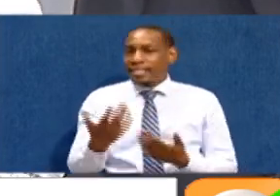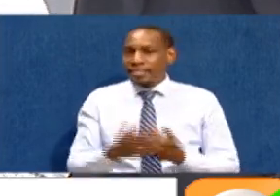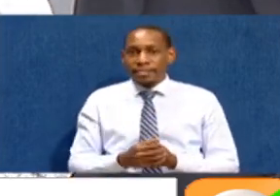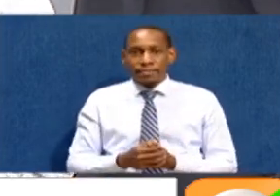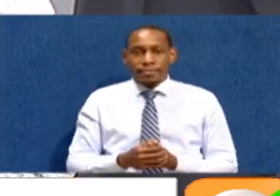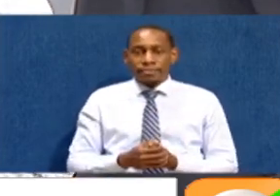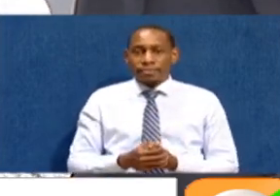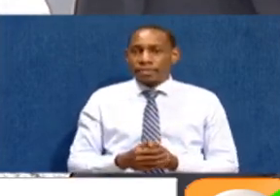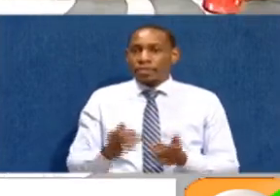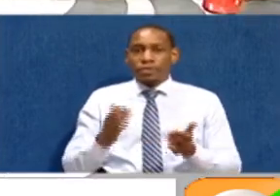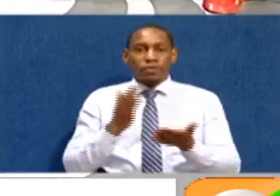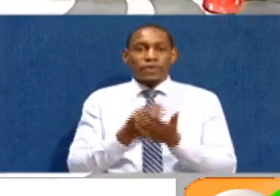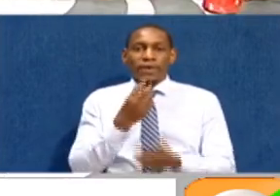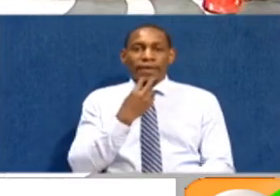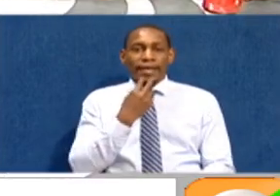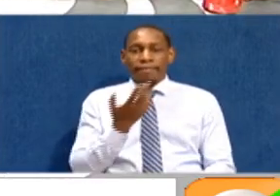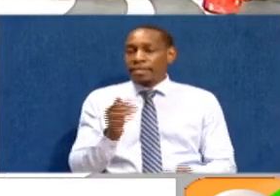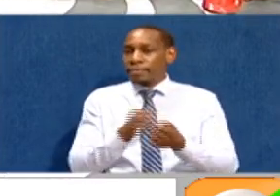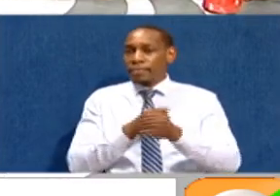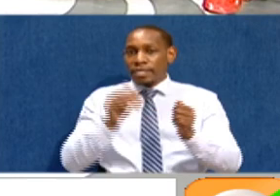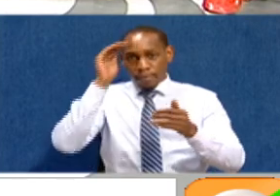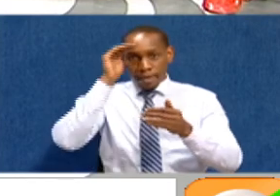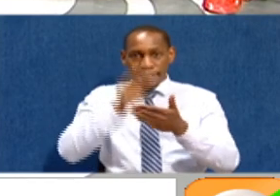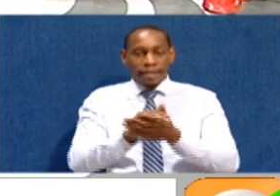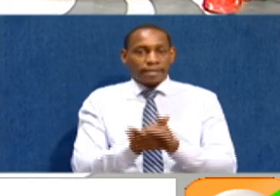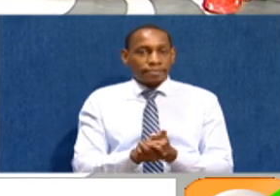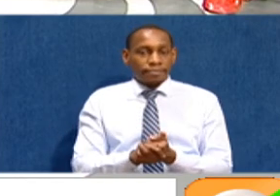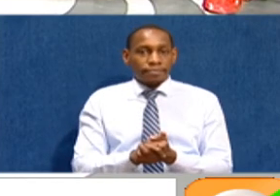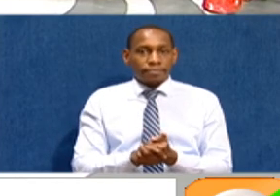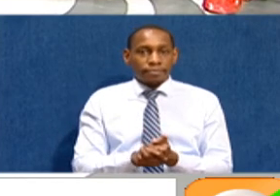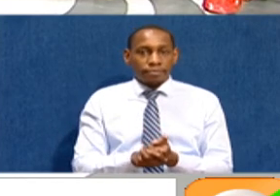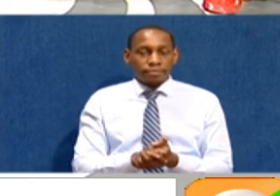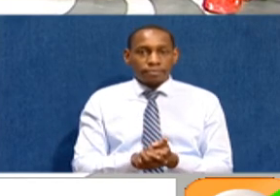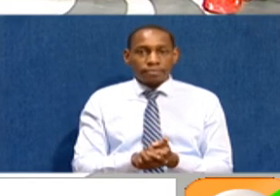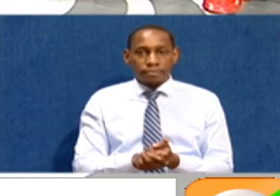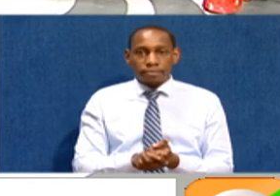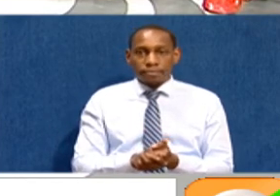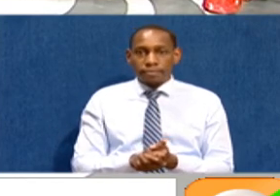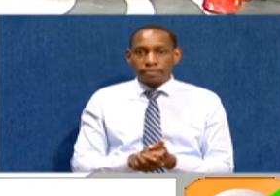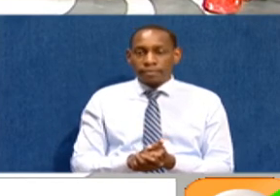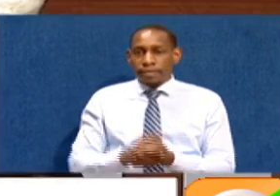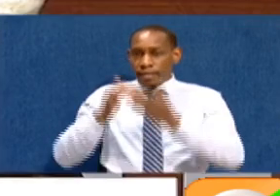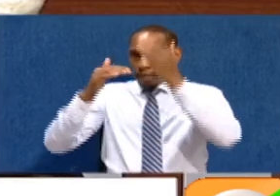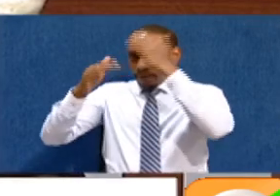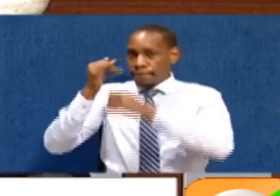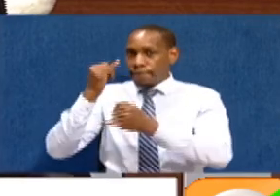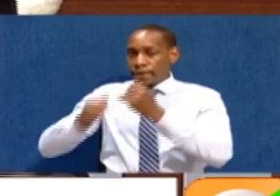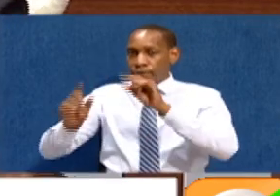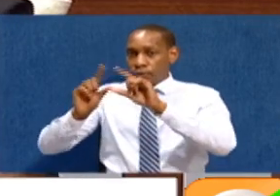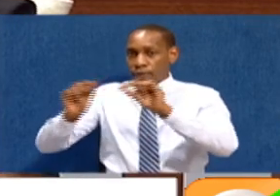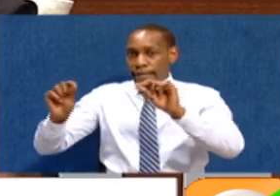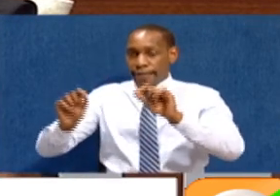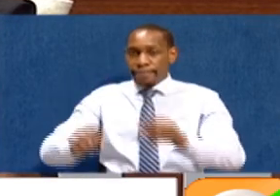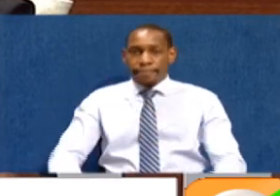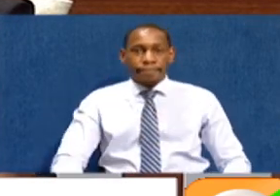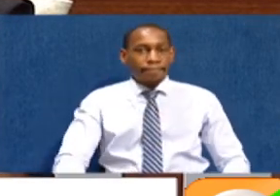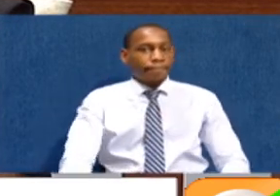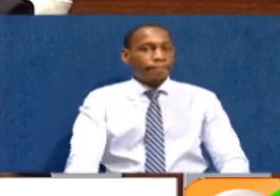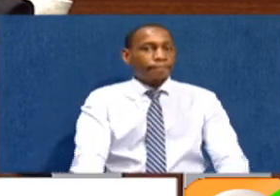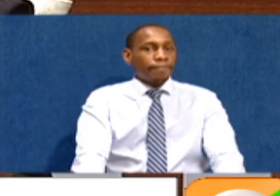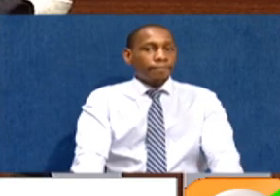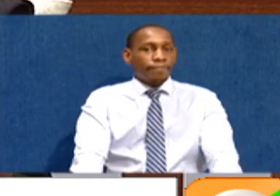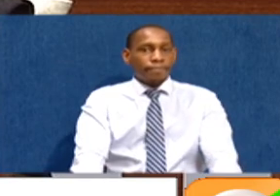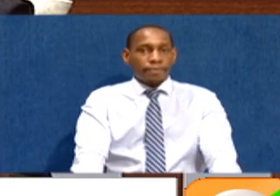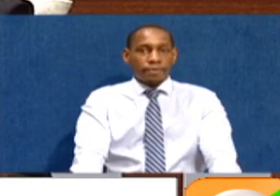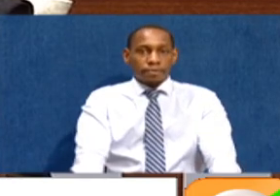it was a big laugh. Absolutely. Nobody believed, you know, that's how Kenyans are. Prof, Jeff, you have the last word. We